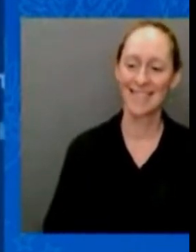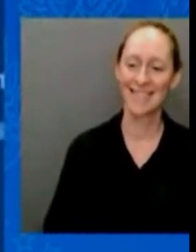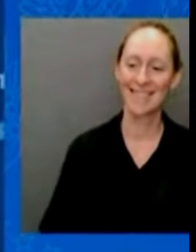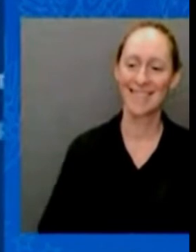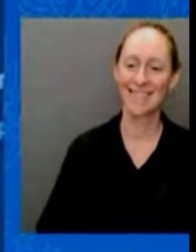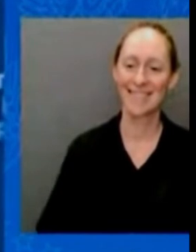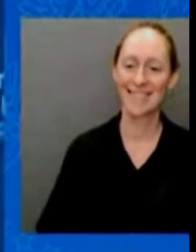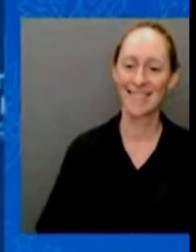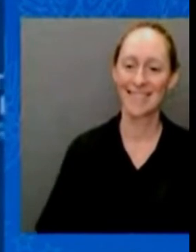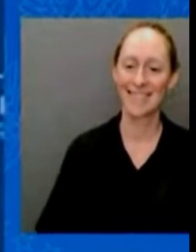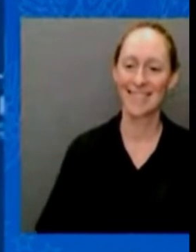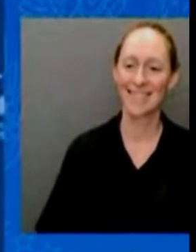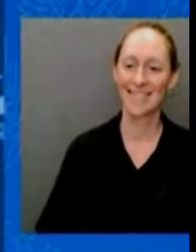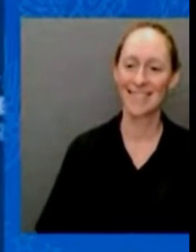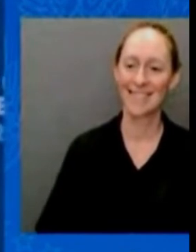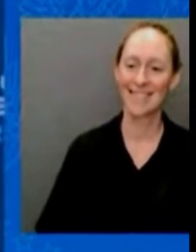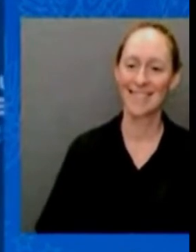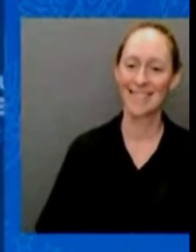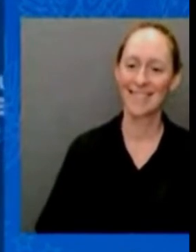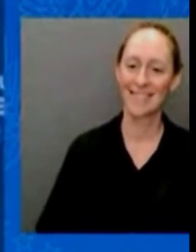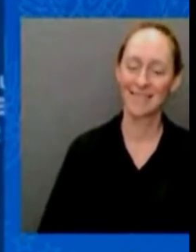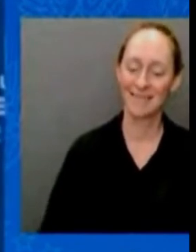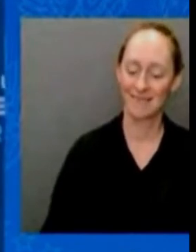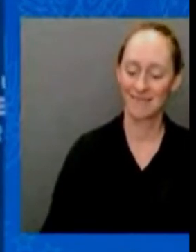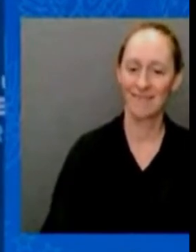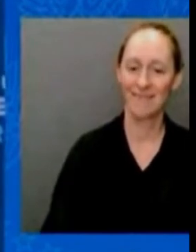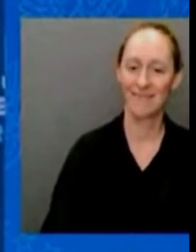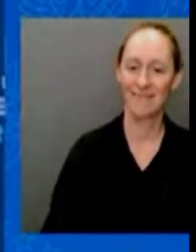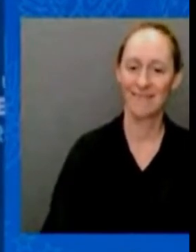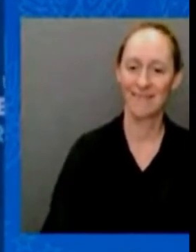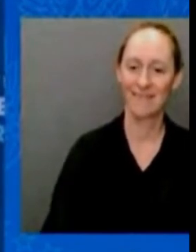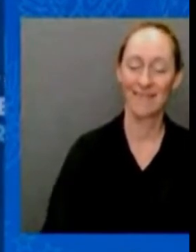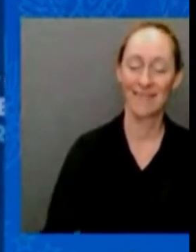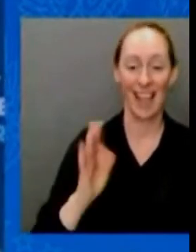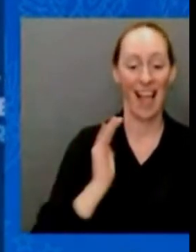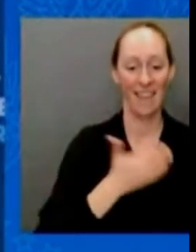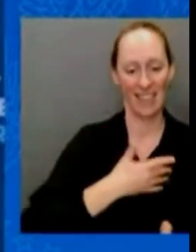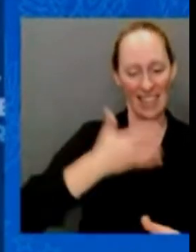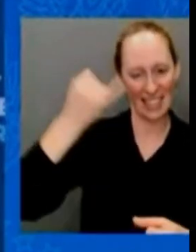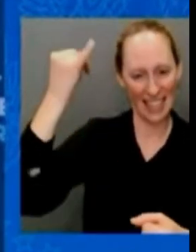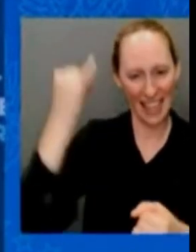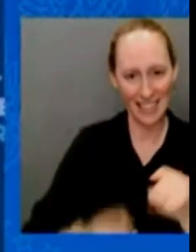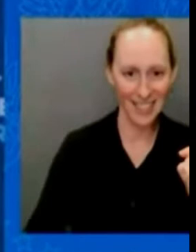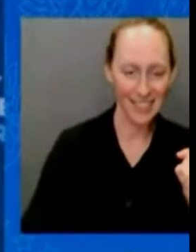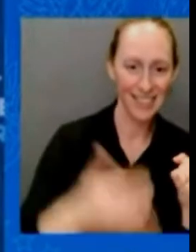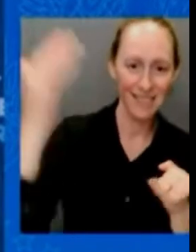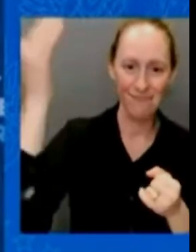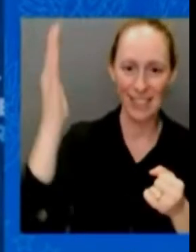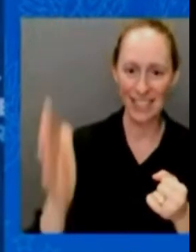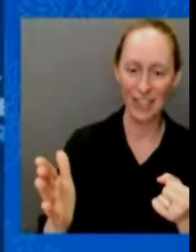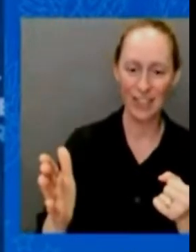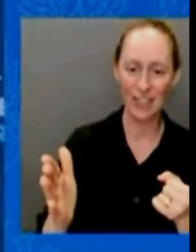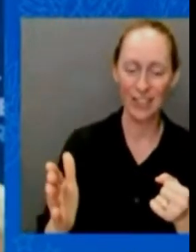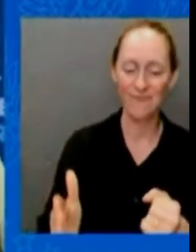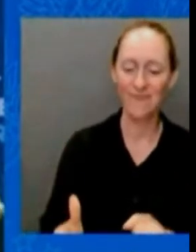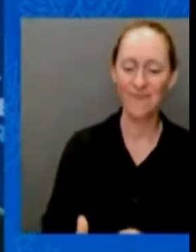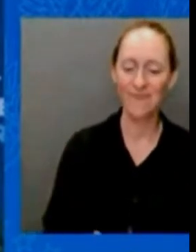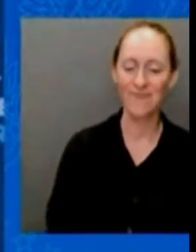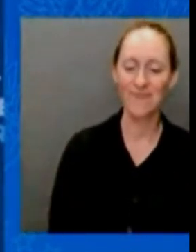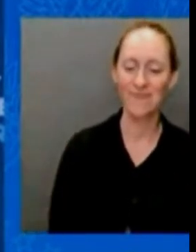You're going to hear from our last and most important participant up here on this stage. But, you know, the point that I want you all to